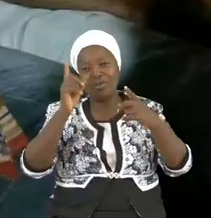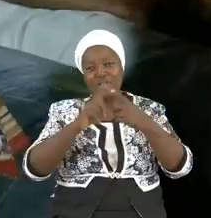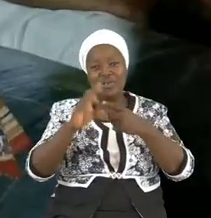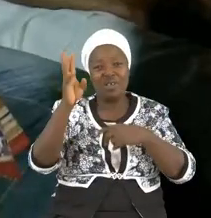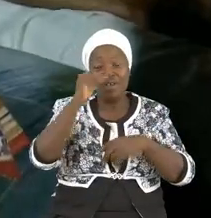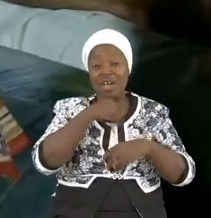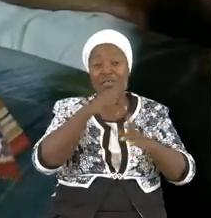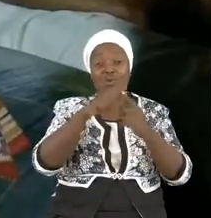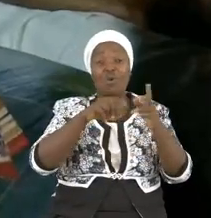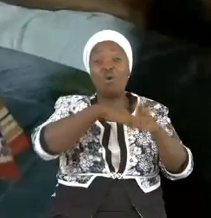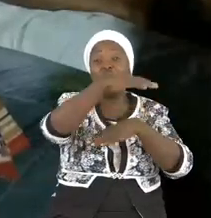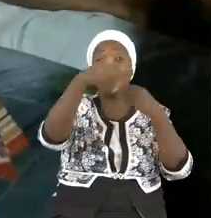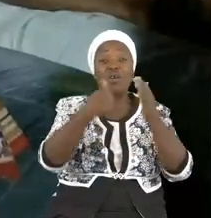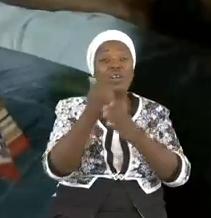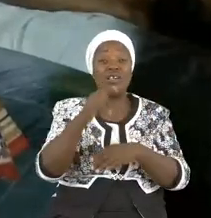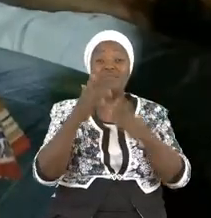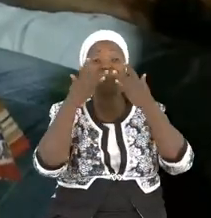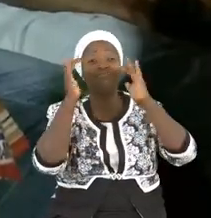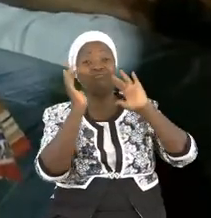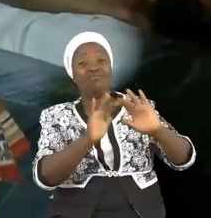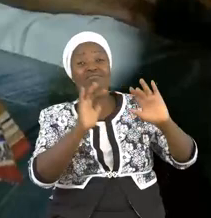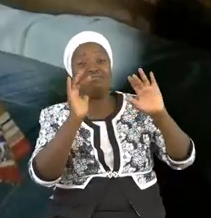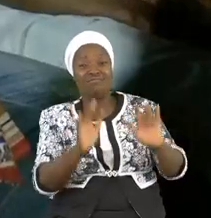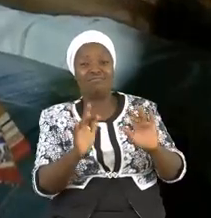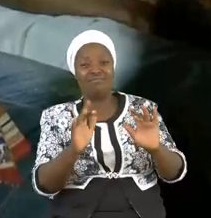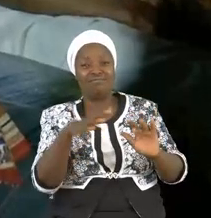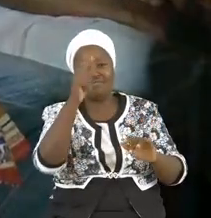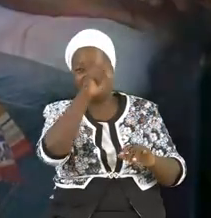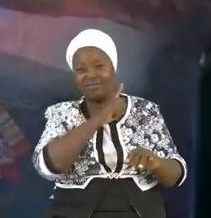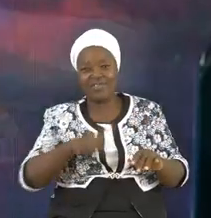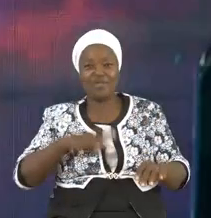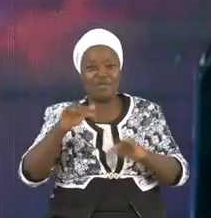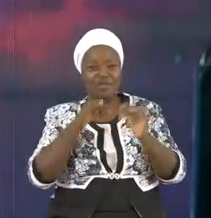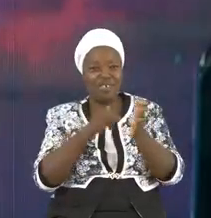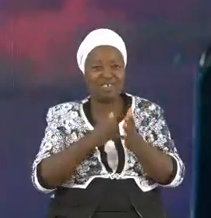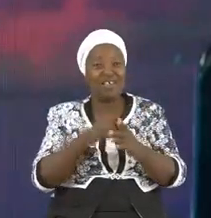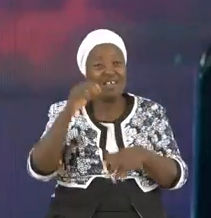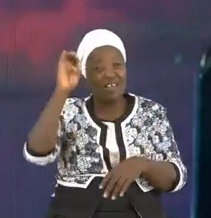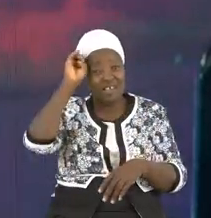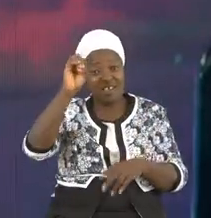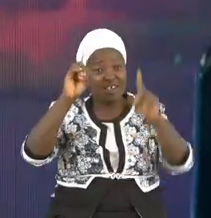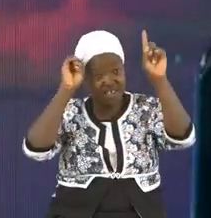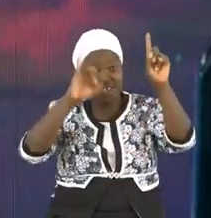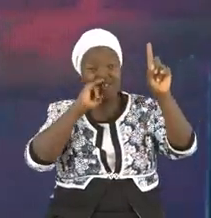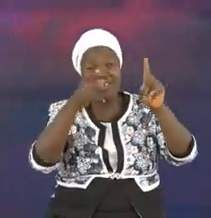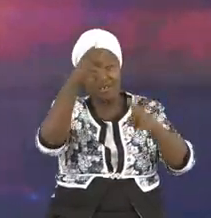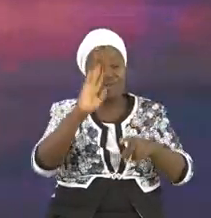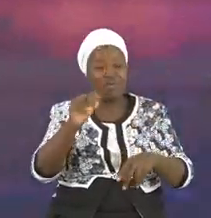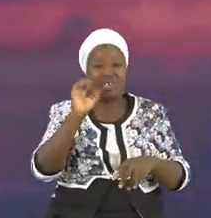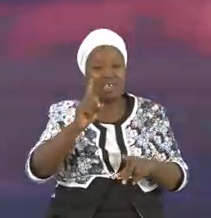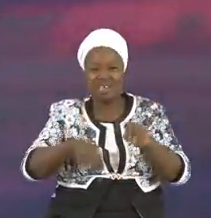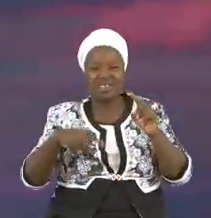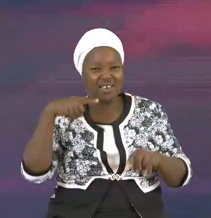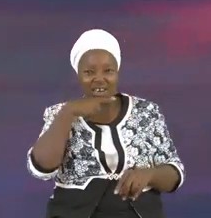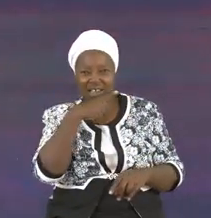it. It's God, he cannot lie. The Lord will do it. And as you come tonight with all